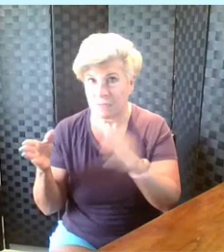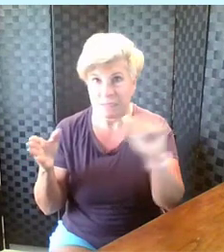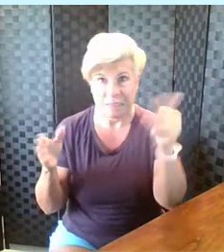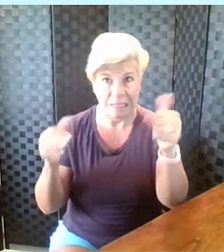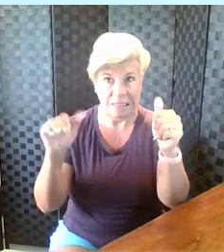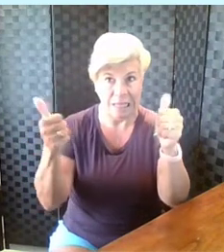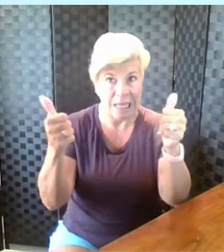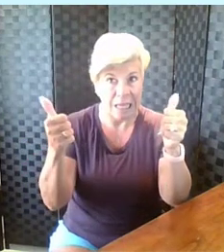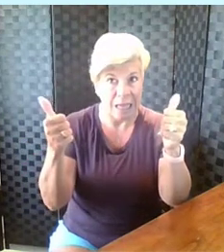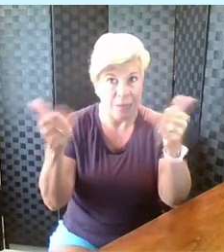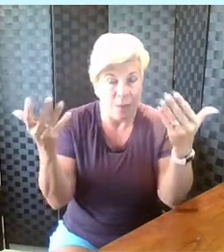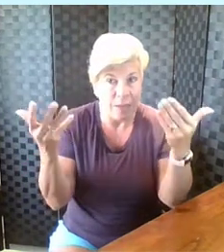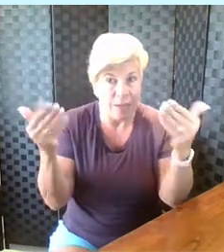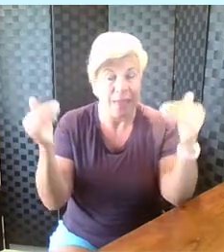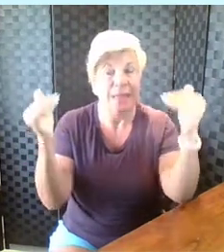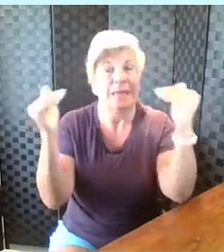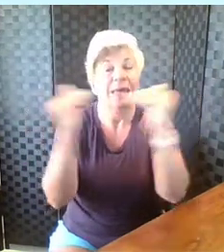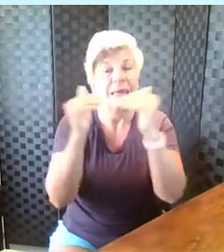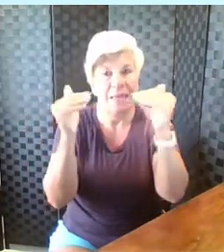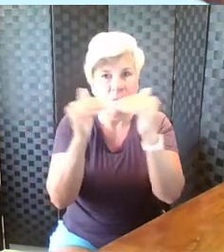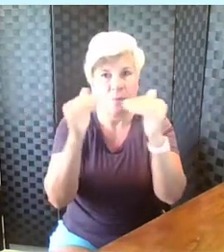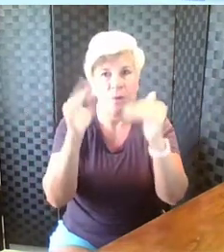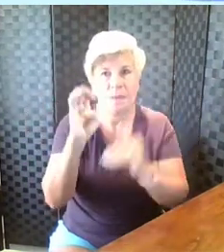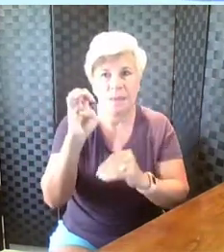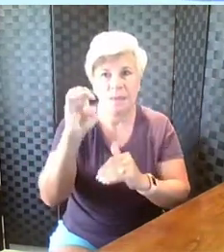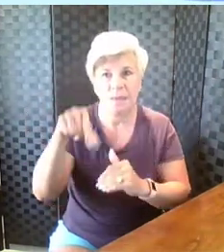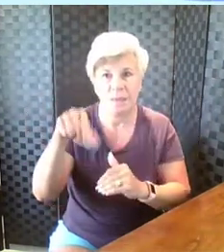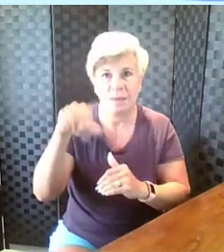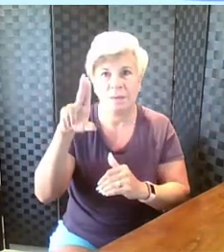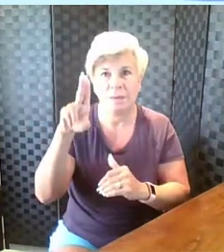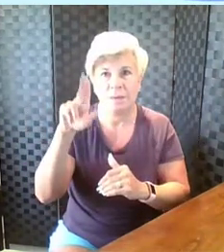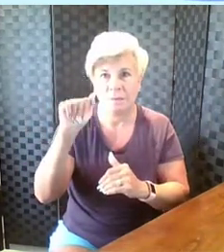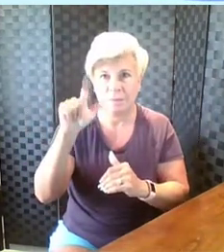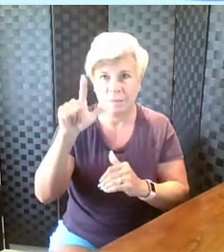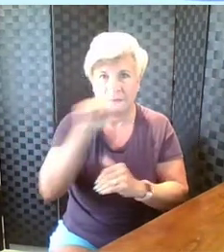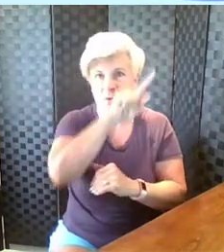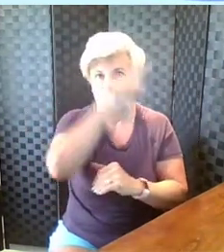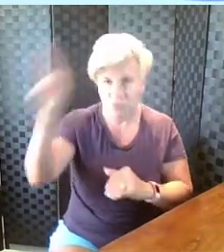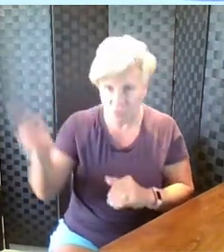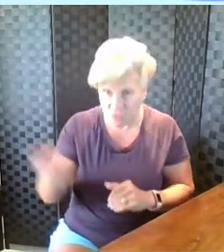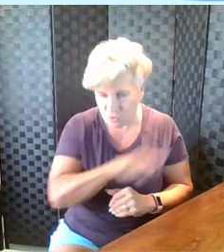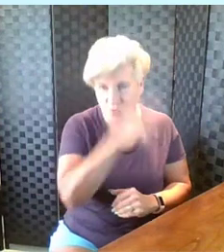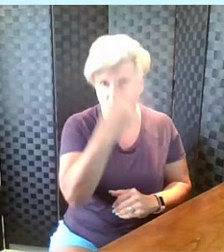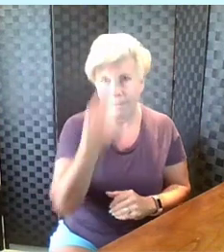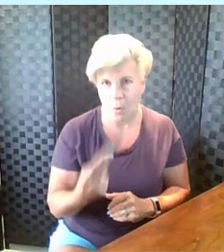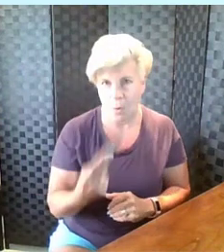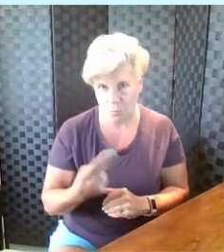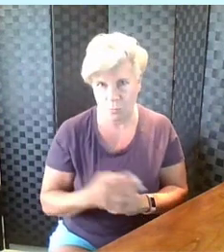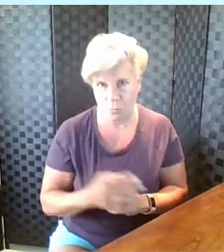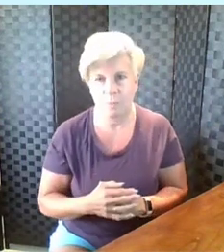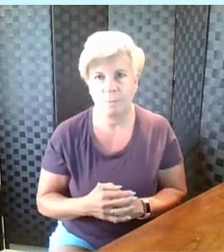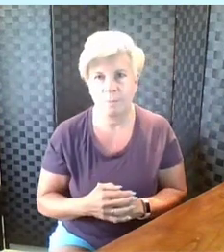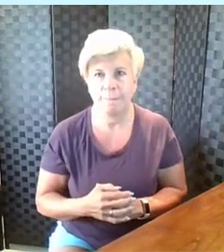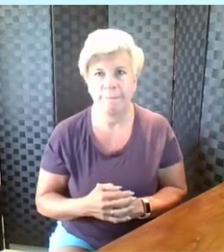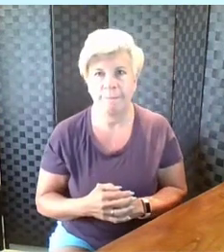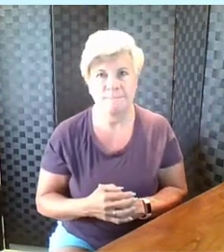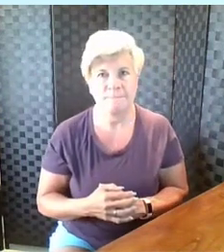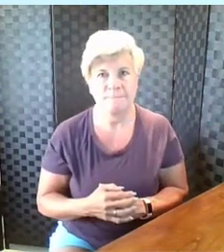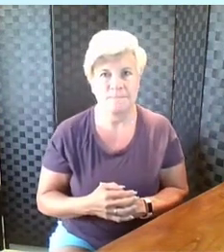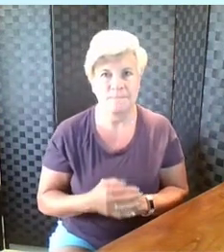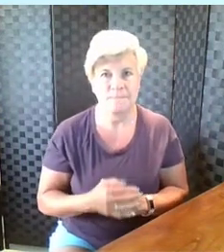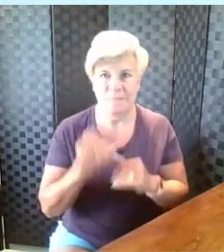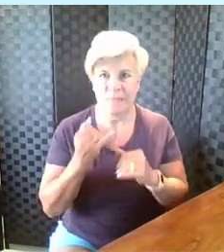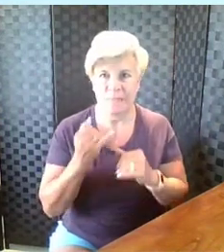second animal, so they are equal. So I would circle them. Okay? Now,